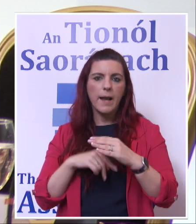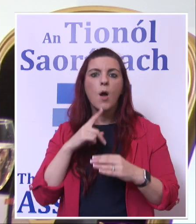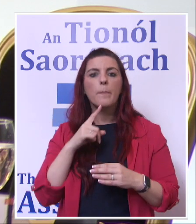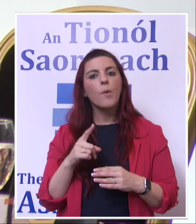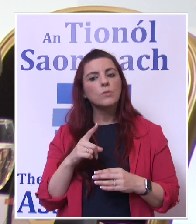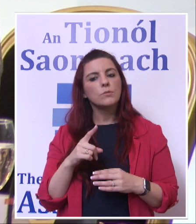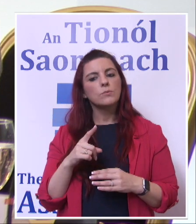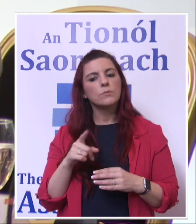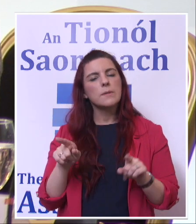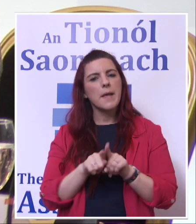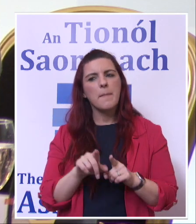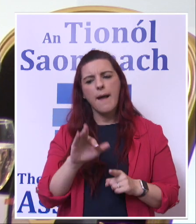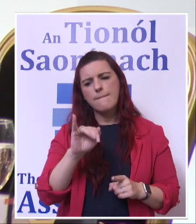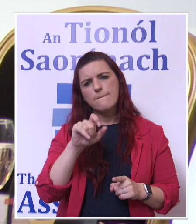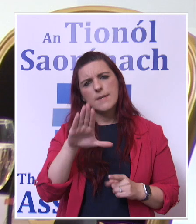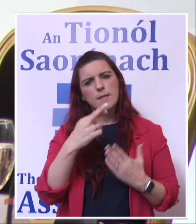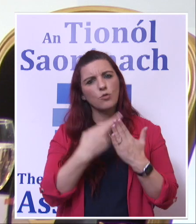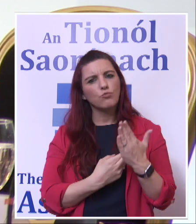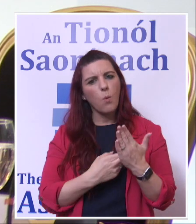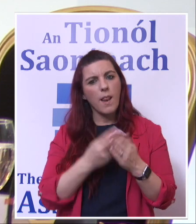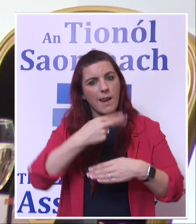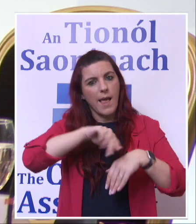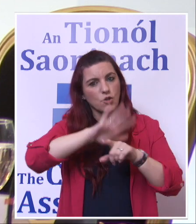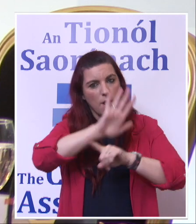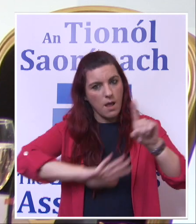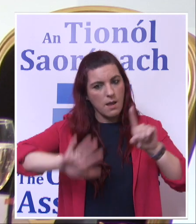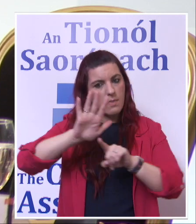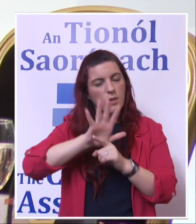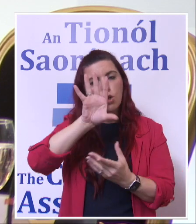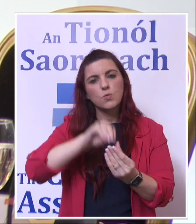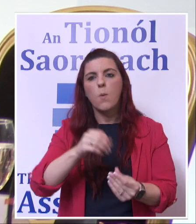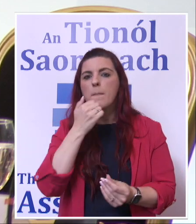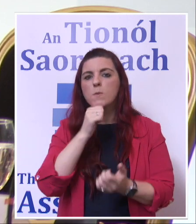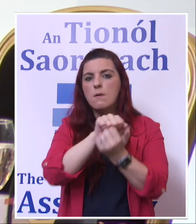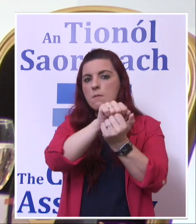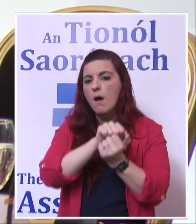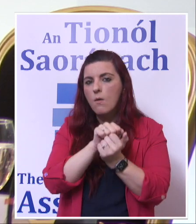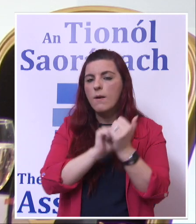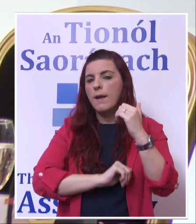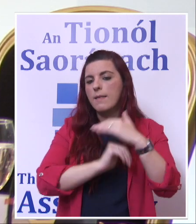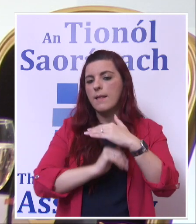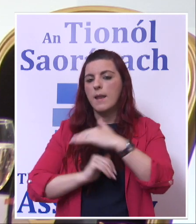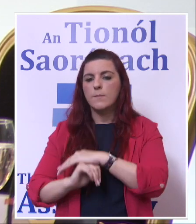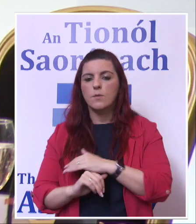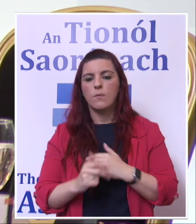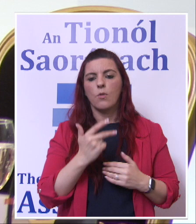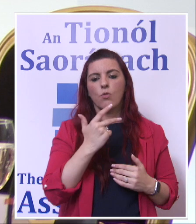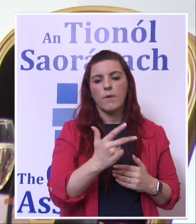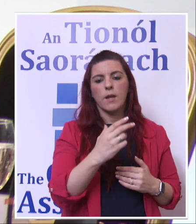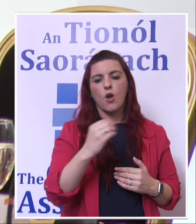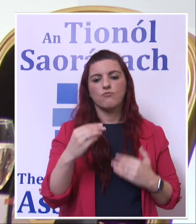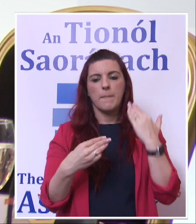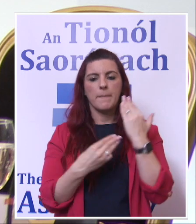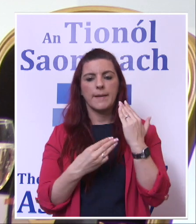a fiscal rule nationally that the total amount of borrowing, there's a limit of 200 million